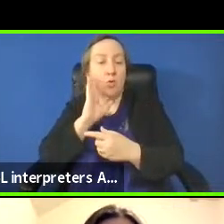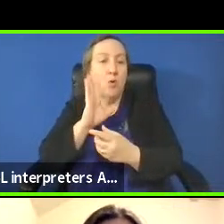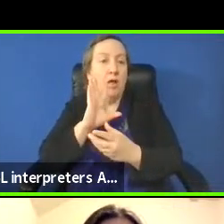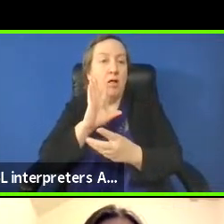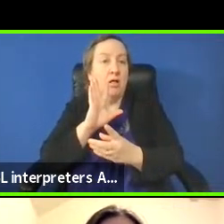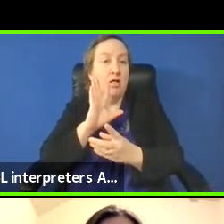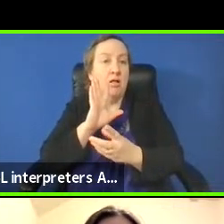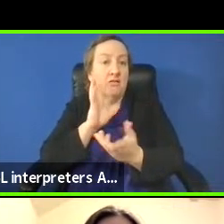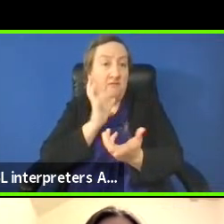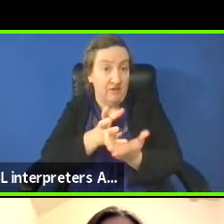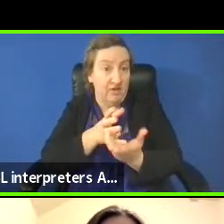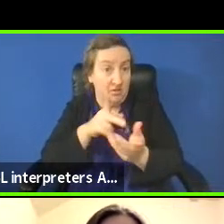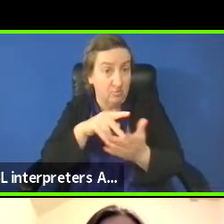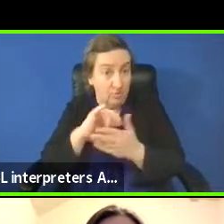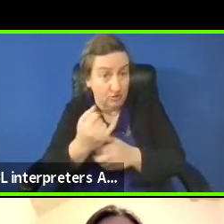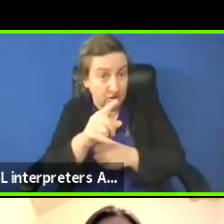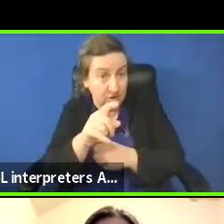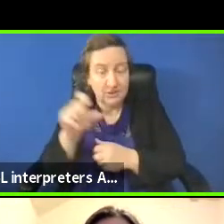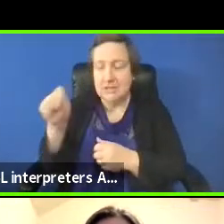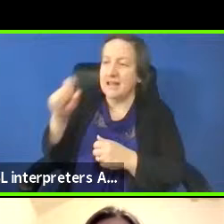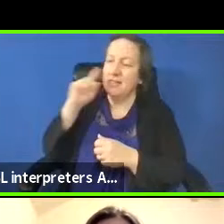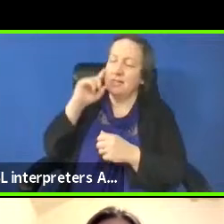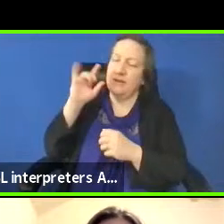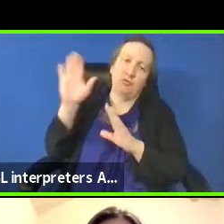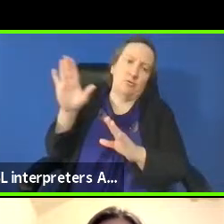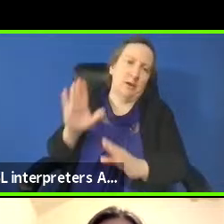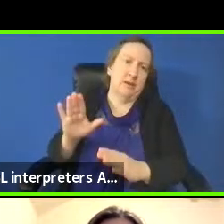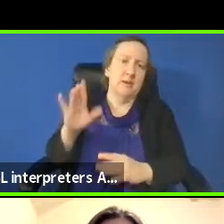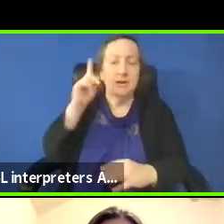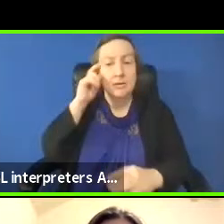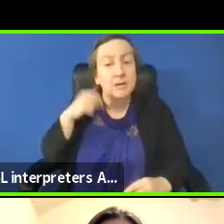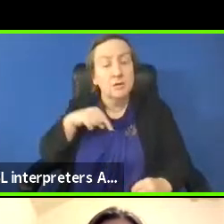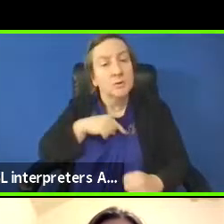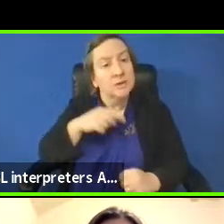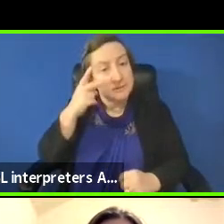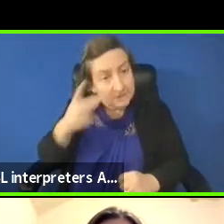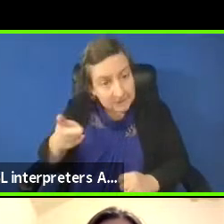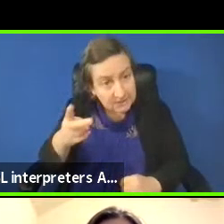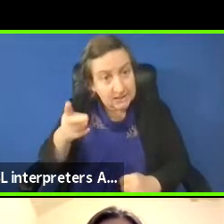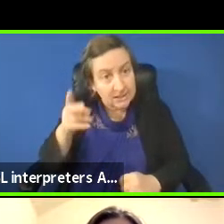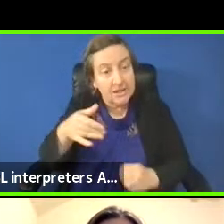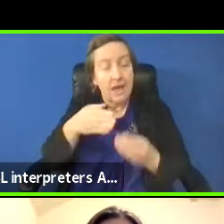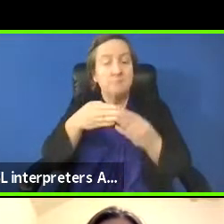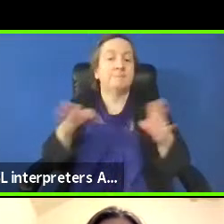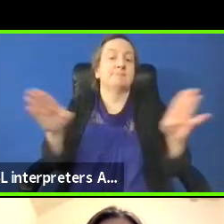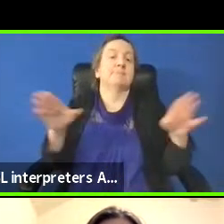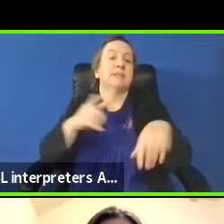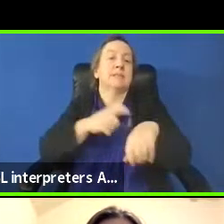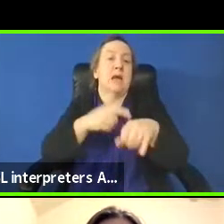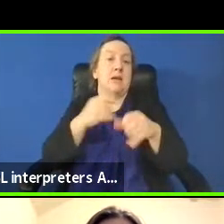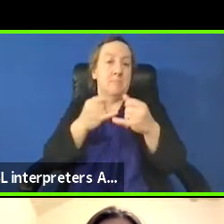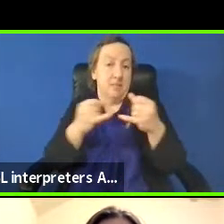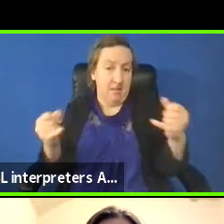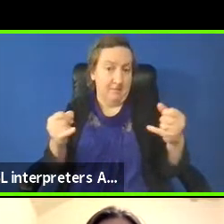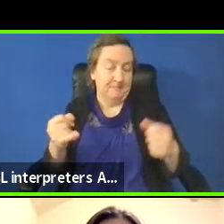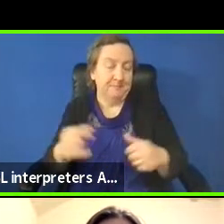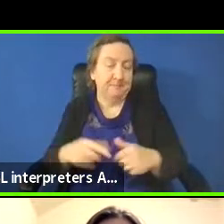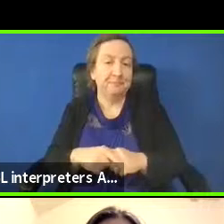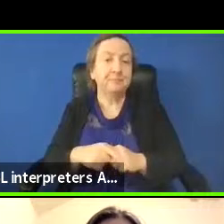project. Is that? Yeah, I think that would be great, because we have seen, we've seen that overall timeline. And I